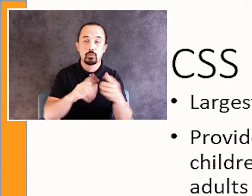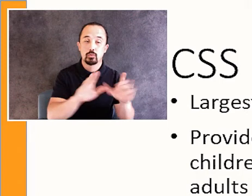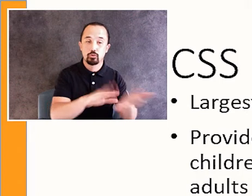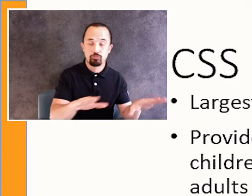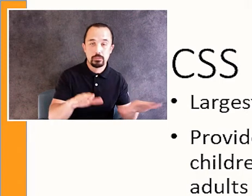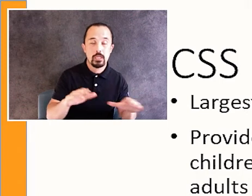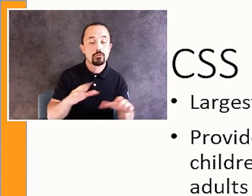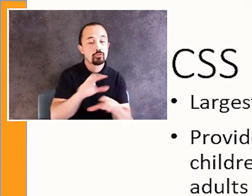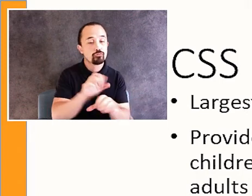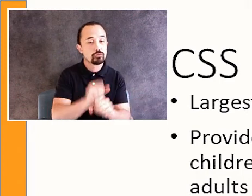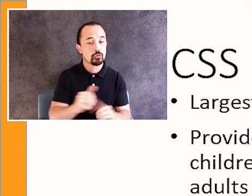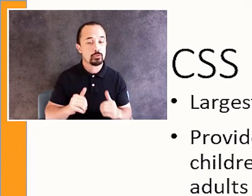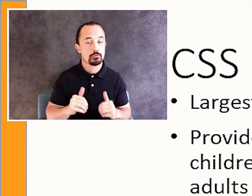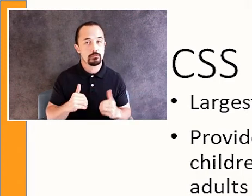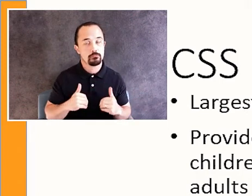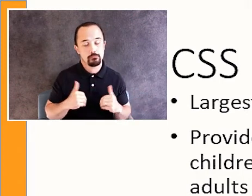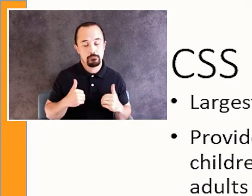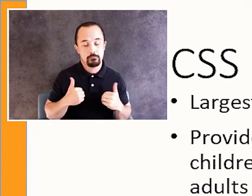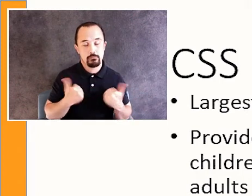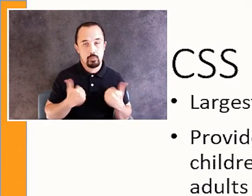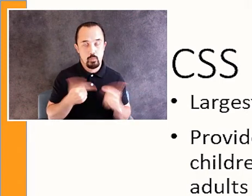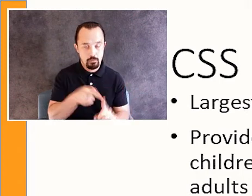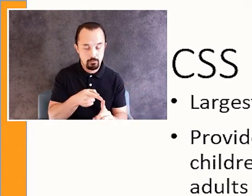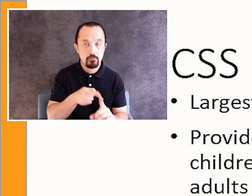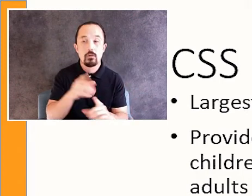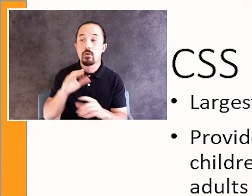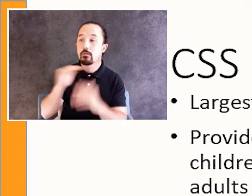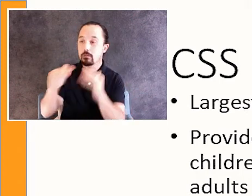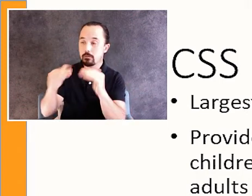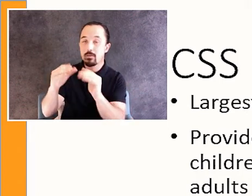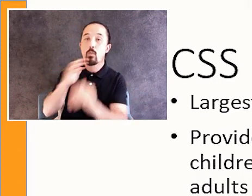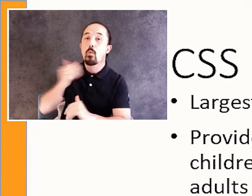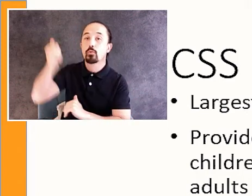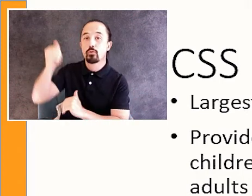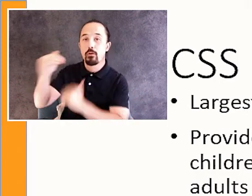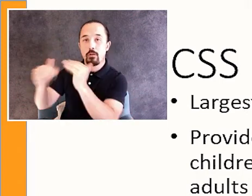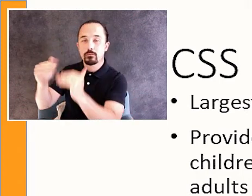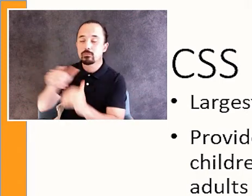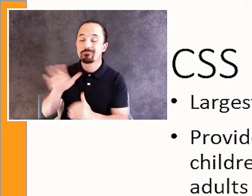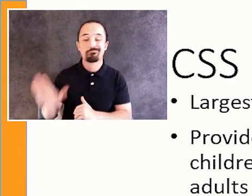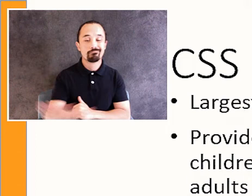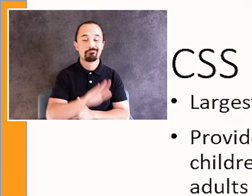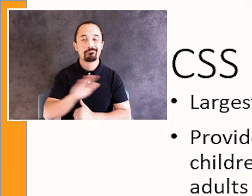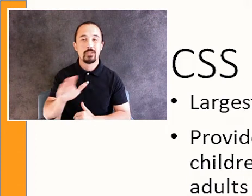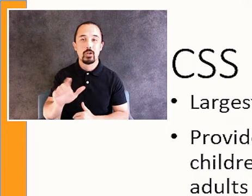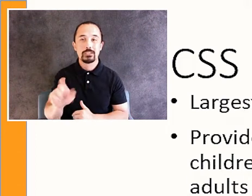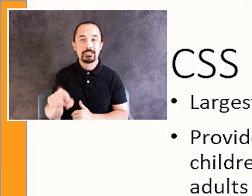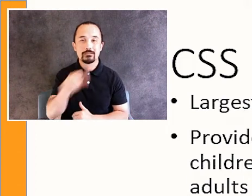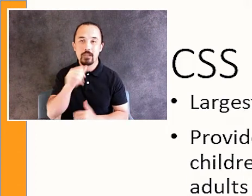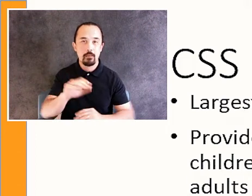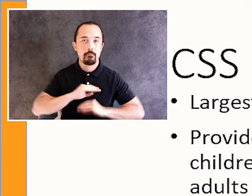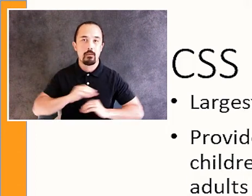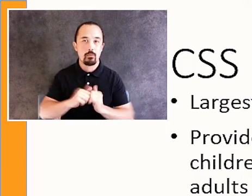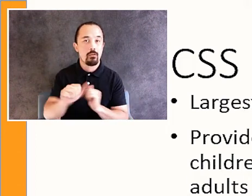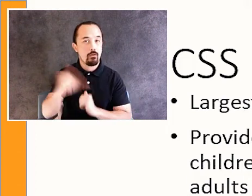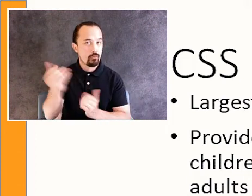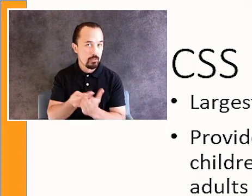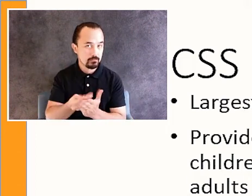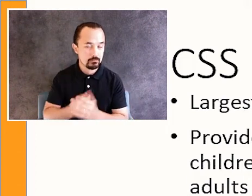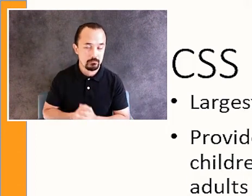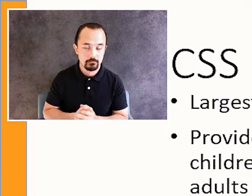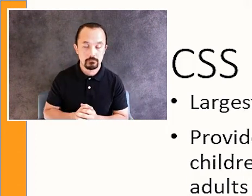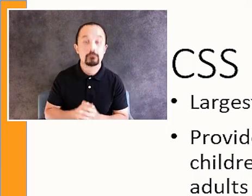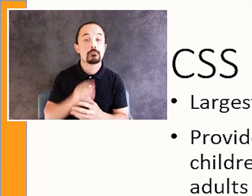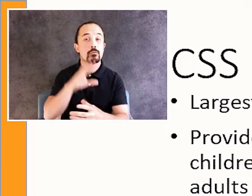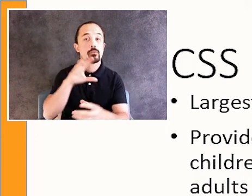traditional age youth or young adults, and adults and older adults whose needs are not met by other mental health funds. This